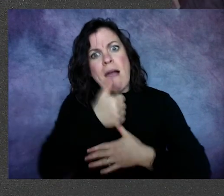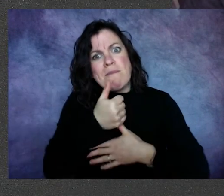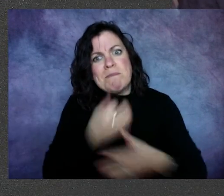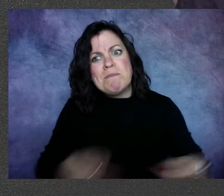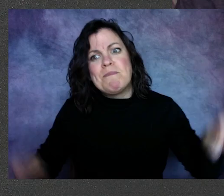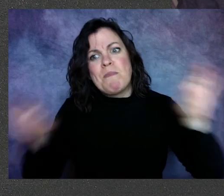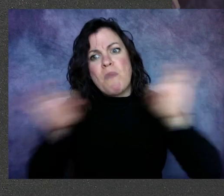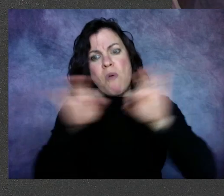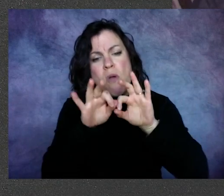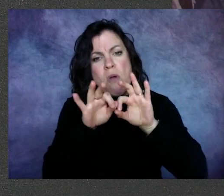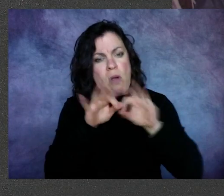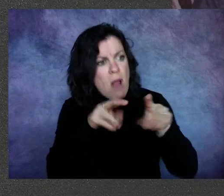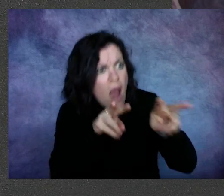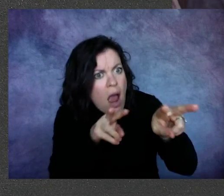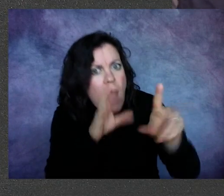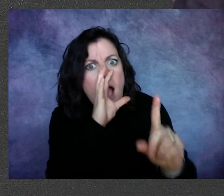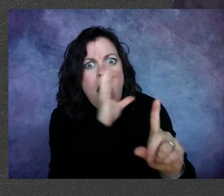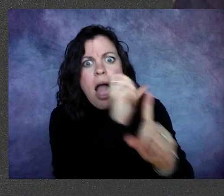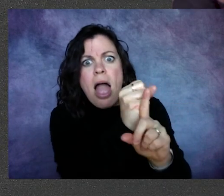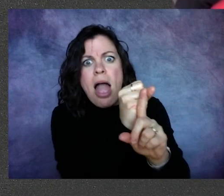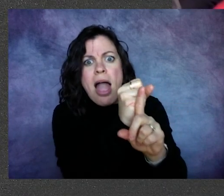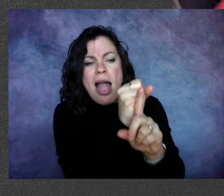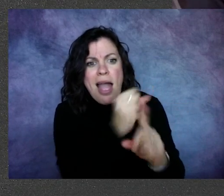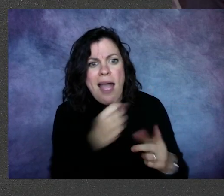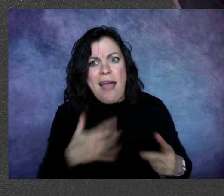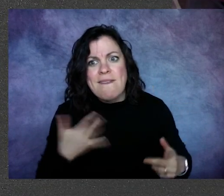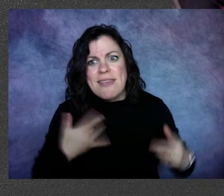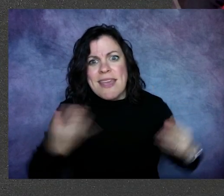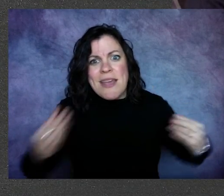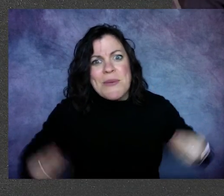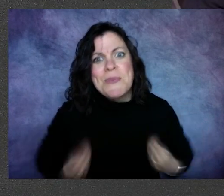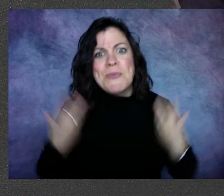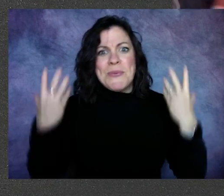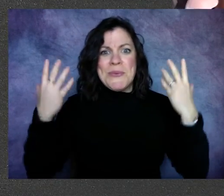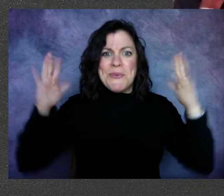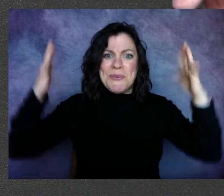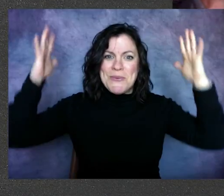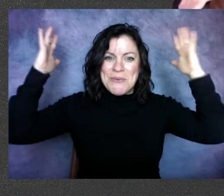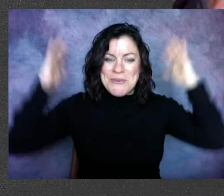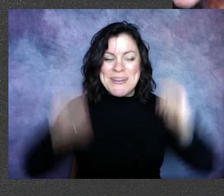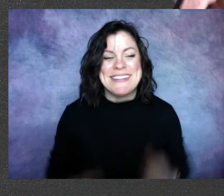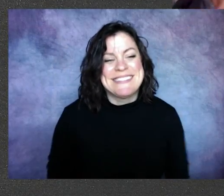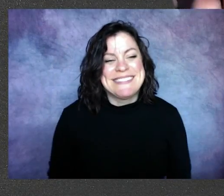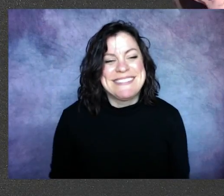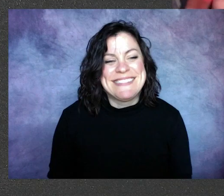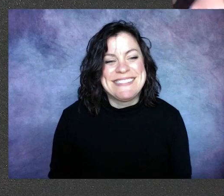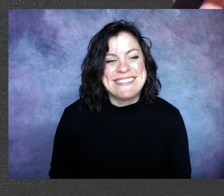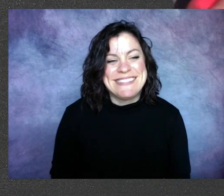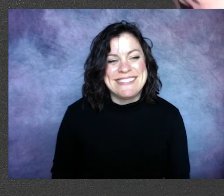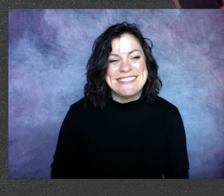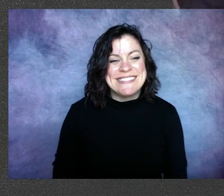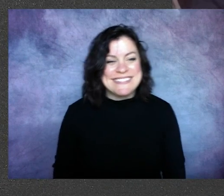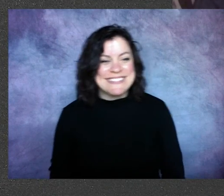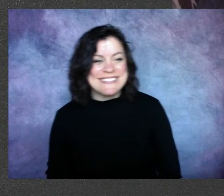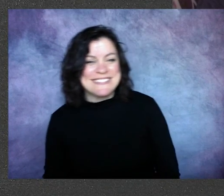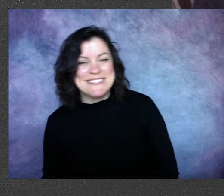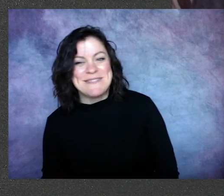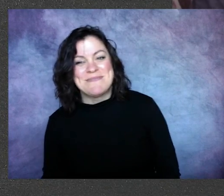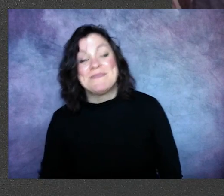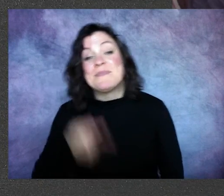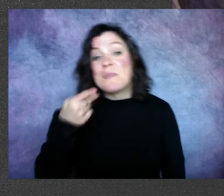one. One that you can relate to, can make you say wahoo.